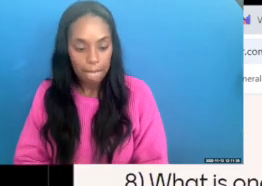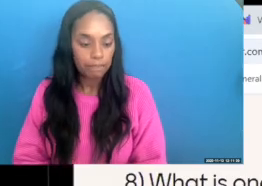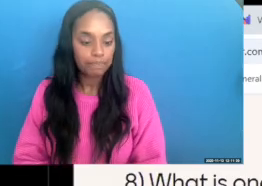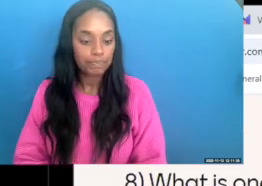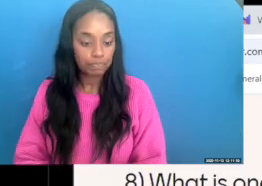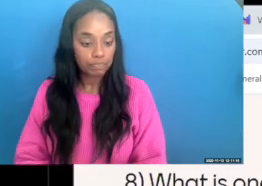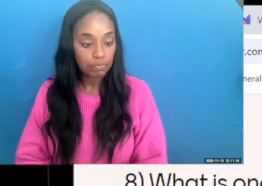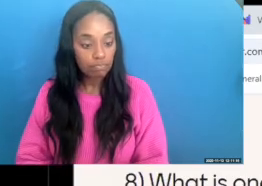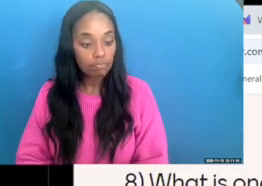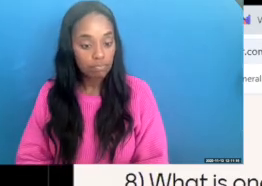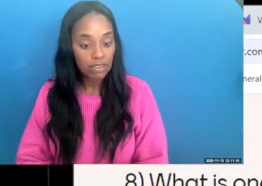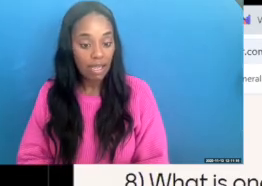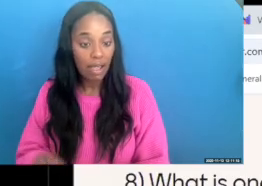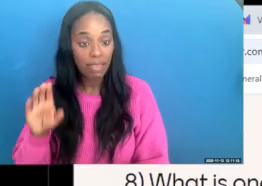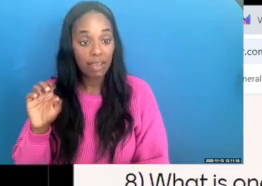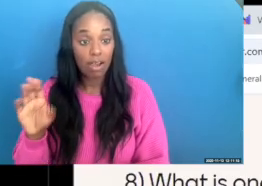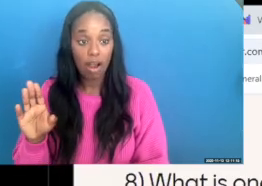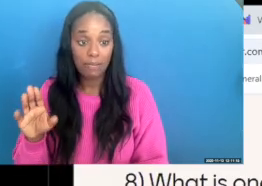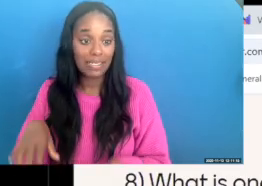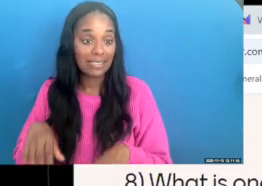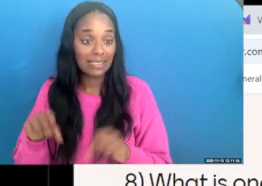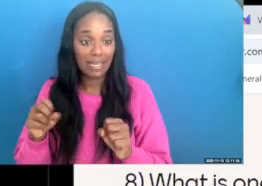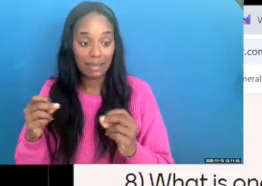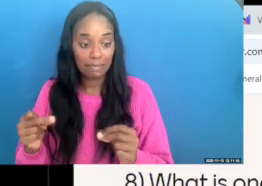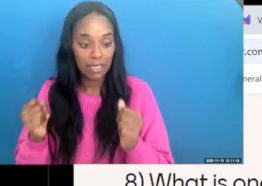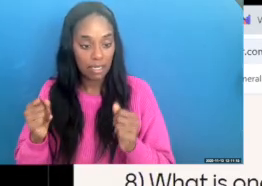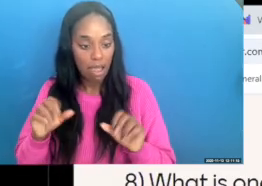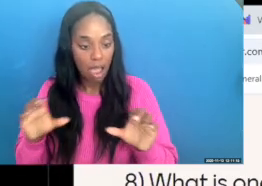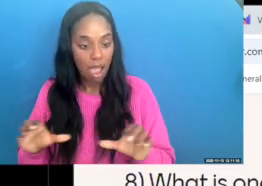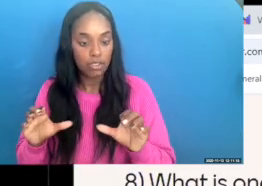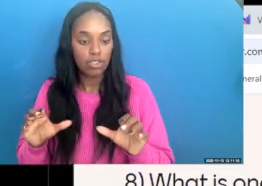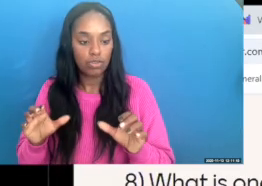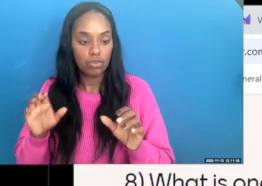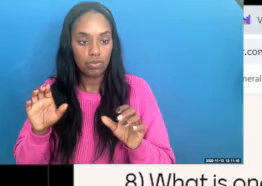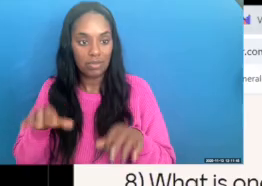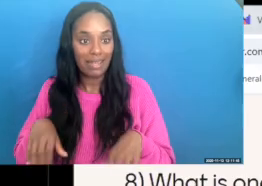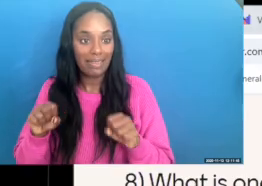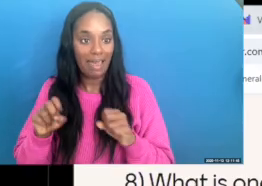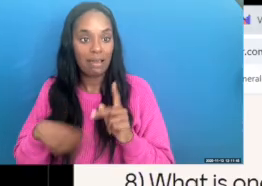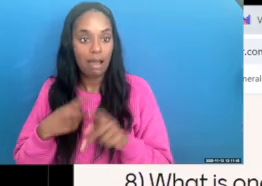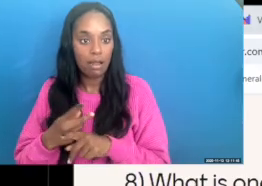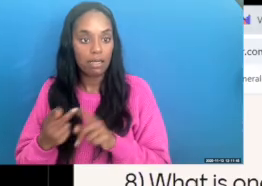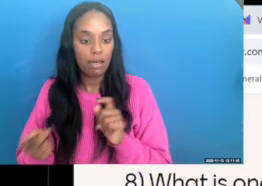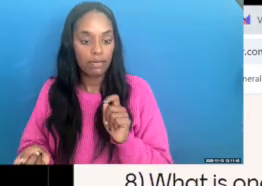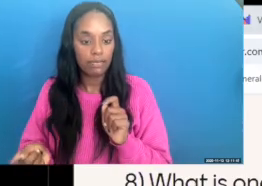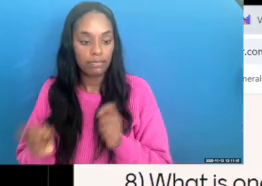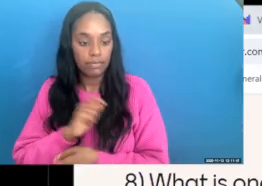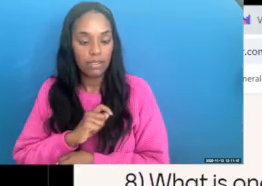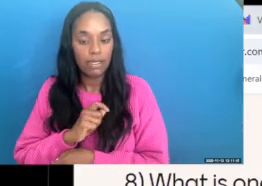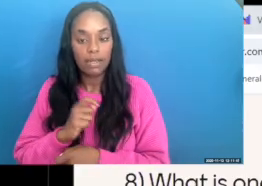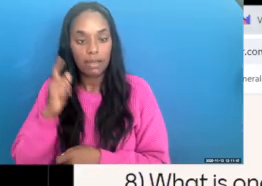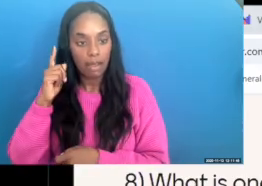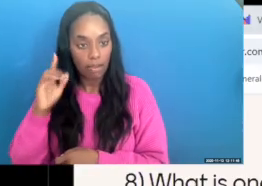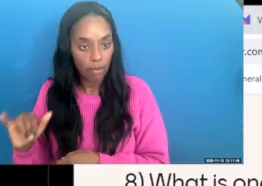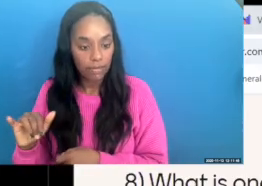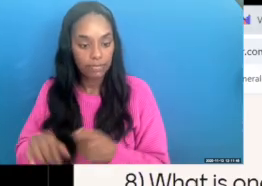no cord to cut, no cord to be maintained, no cord to be cut. I think that CARB could take an immediate and very